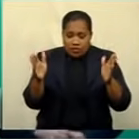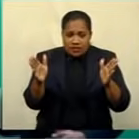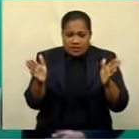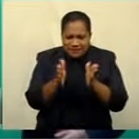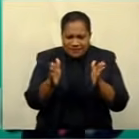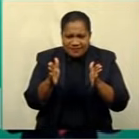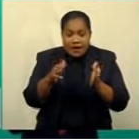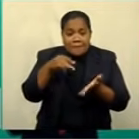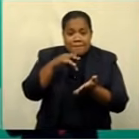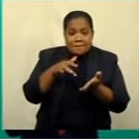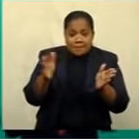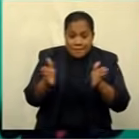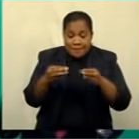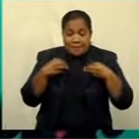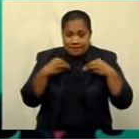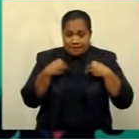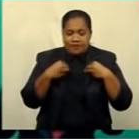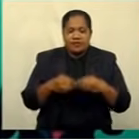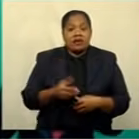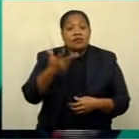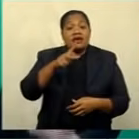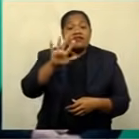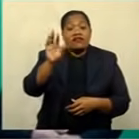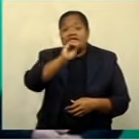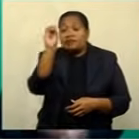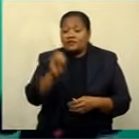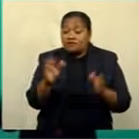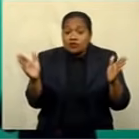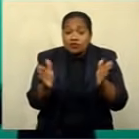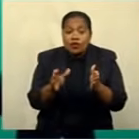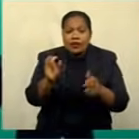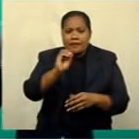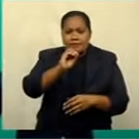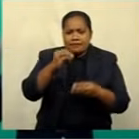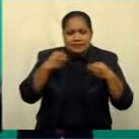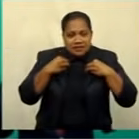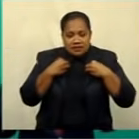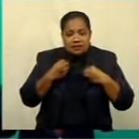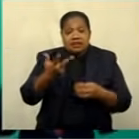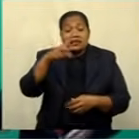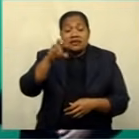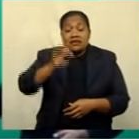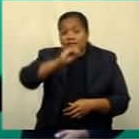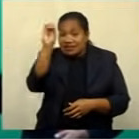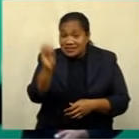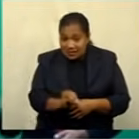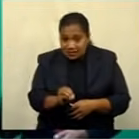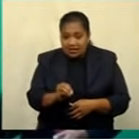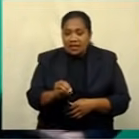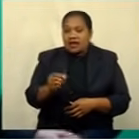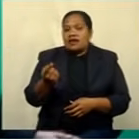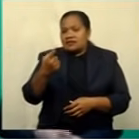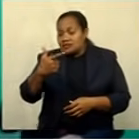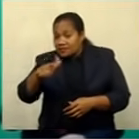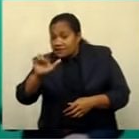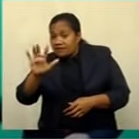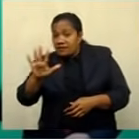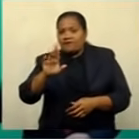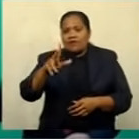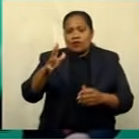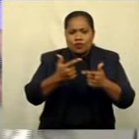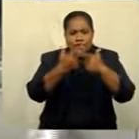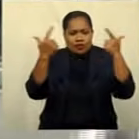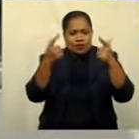scheme, 85% for the small businesses, 80% for the medium-sized businesses, and 75% for the larger